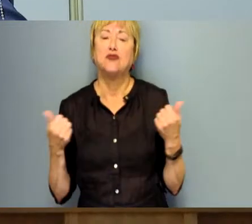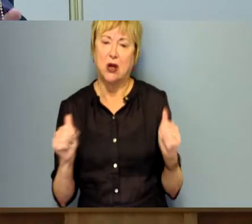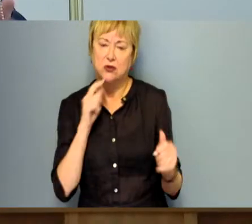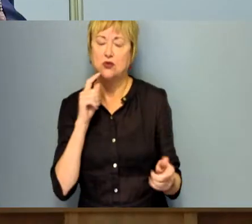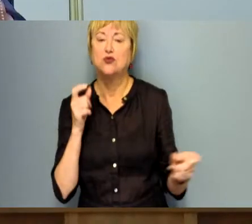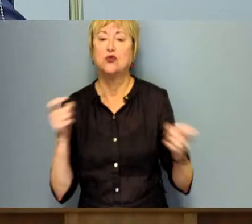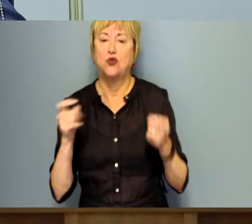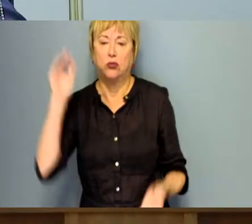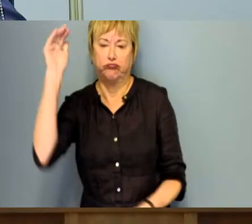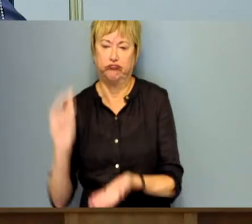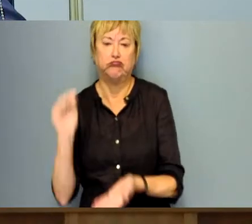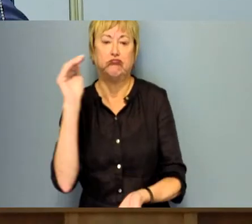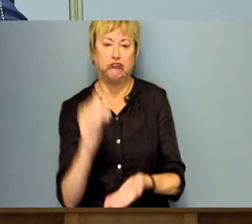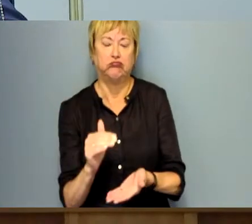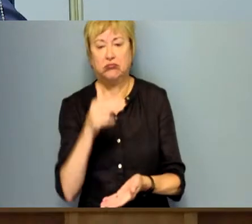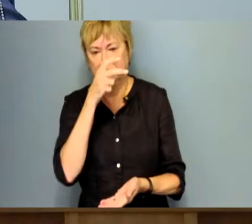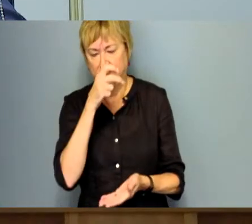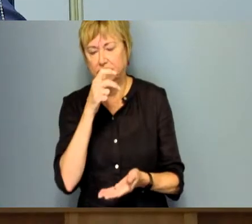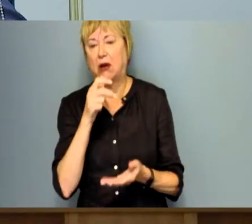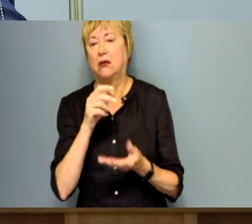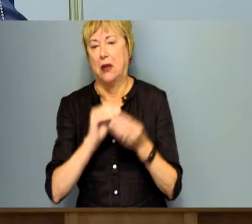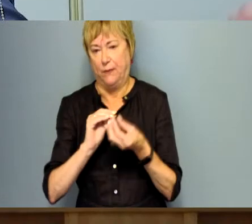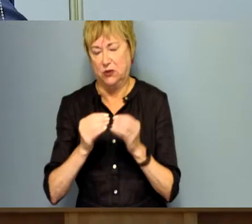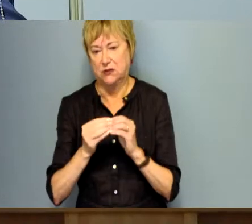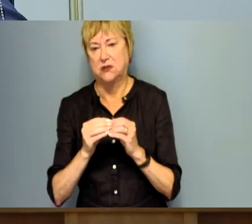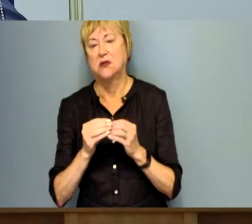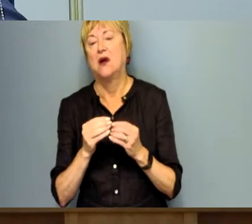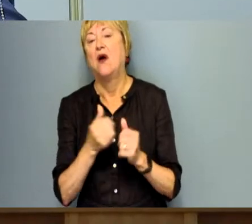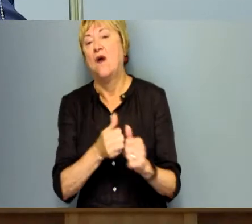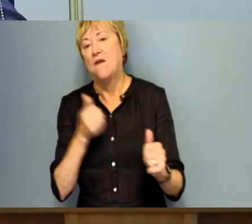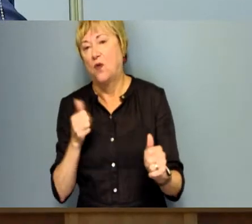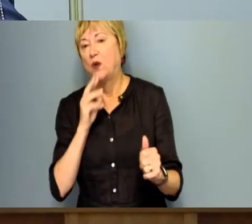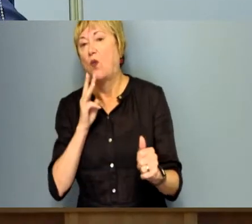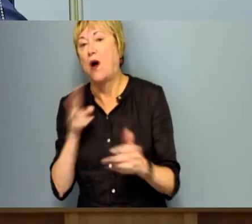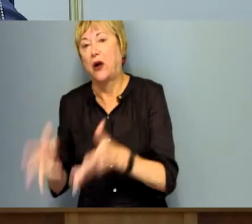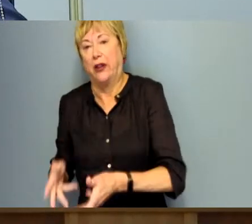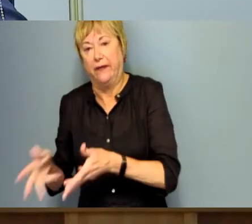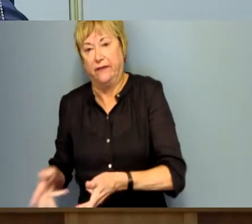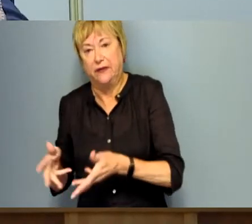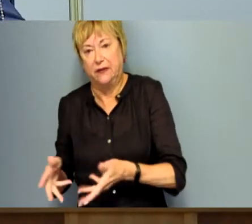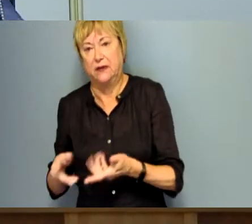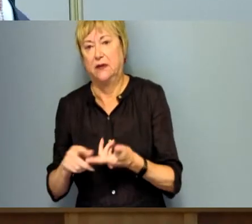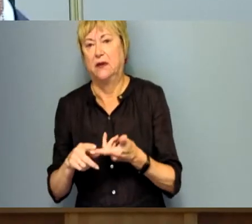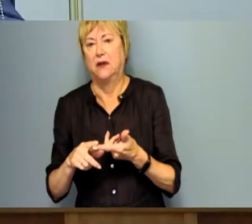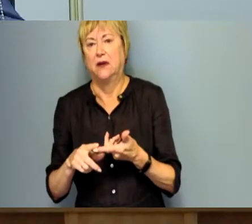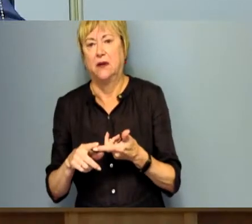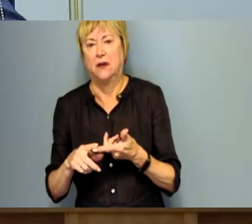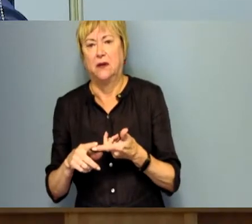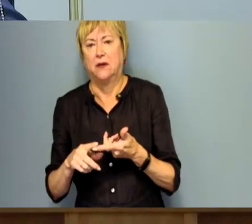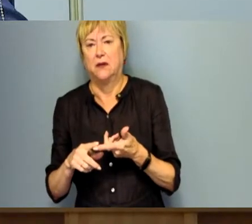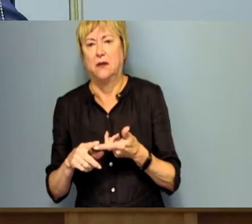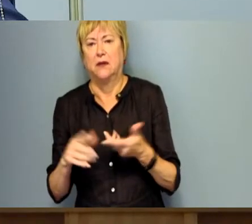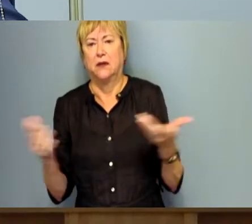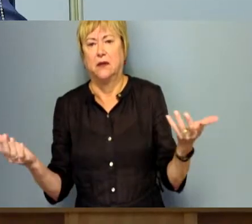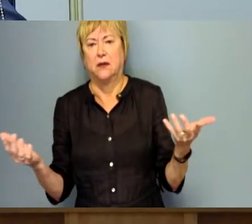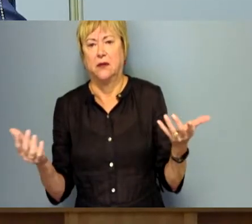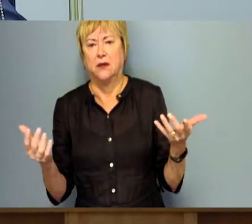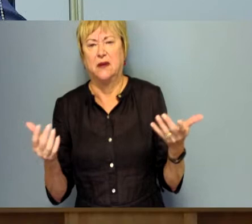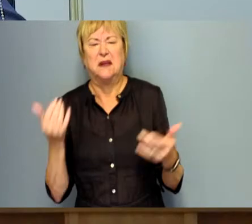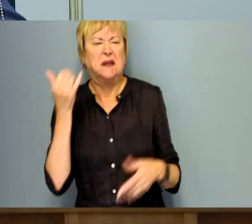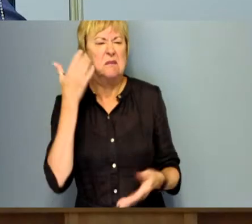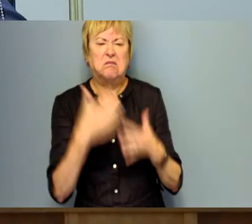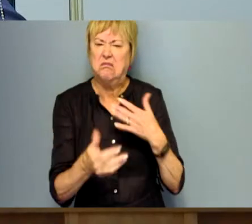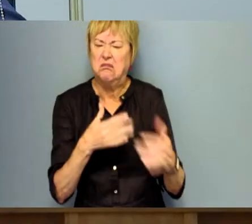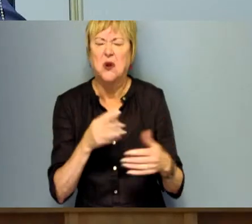populations. Avoid standing water, as you heard, anywhere, I think it's any little, fraction of an inch